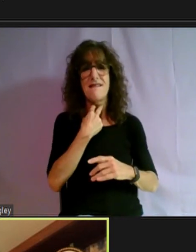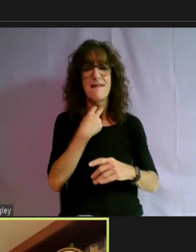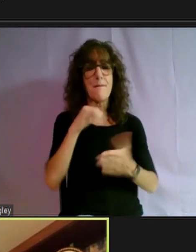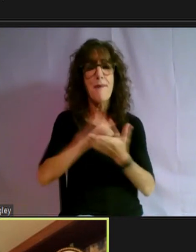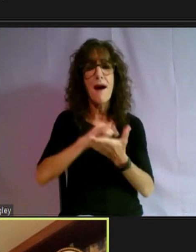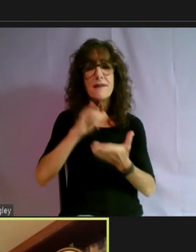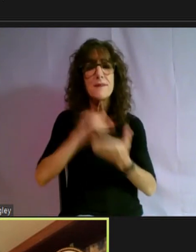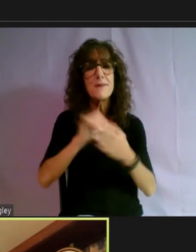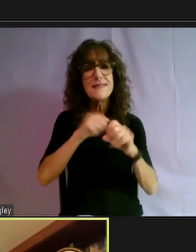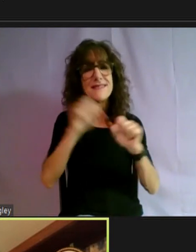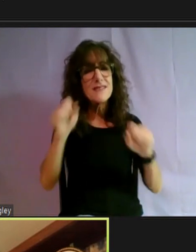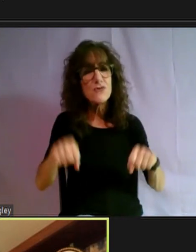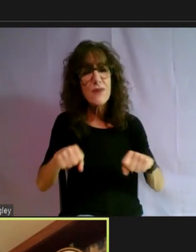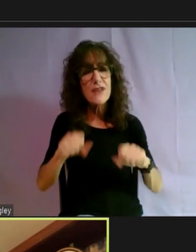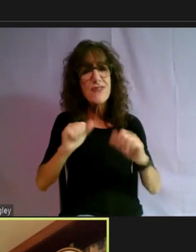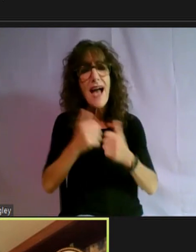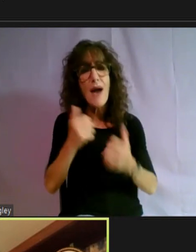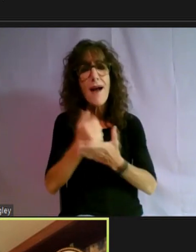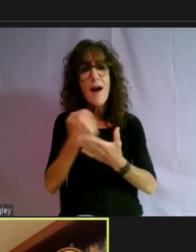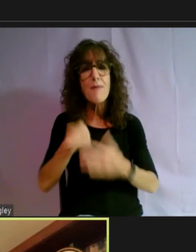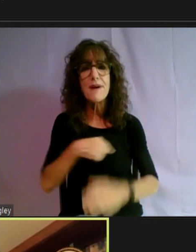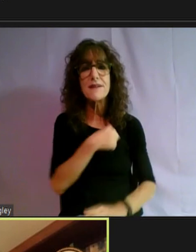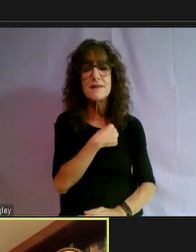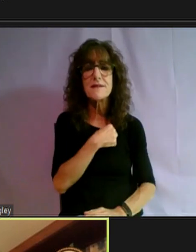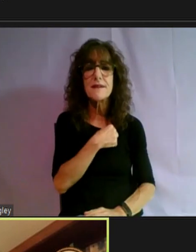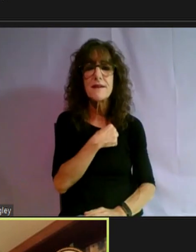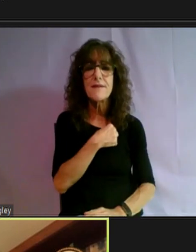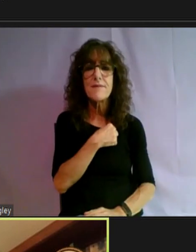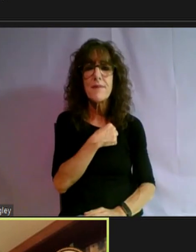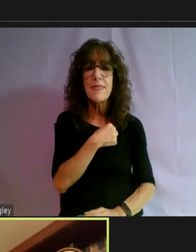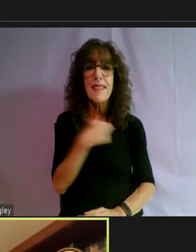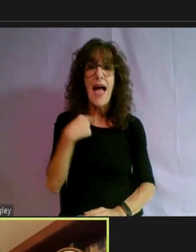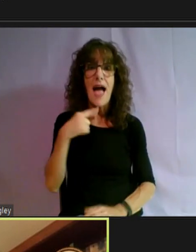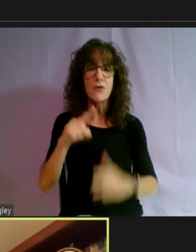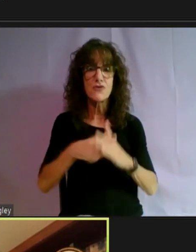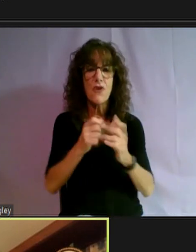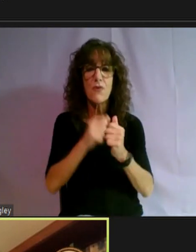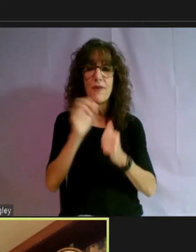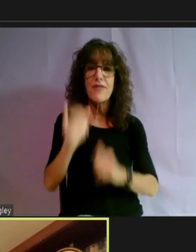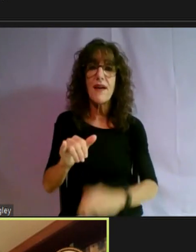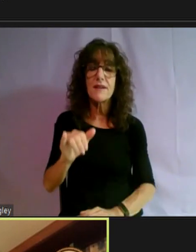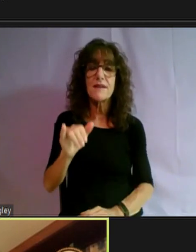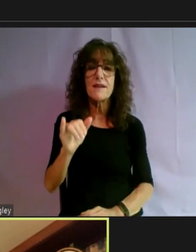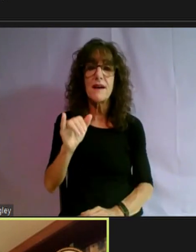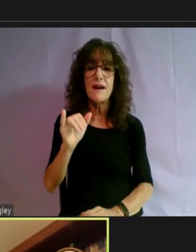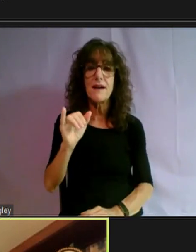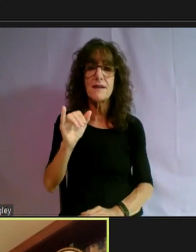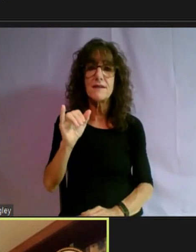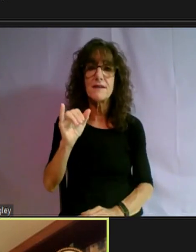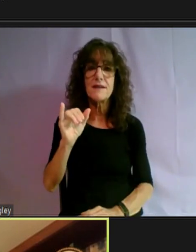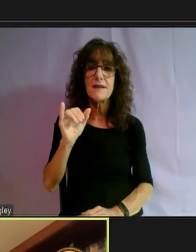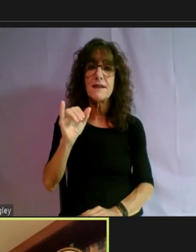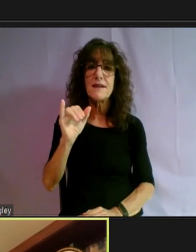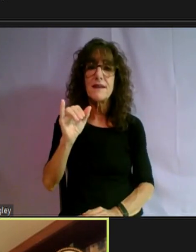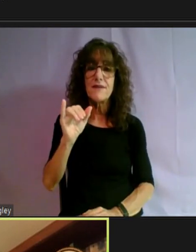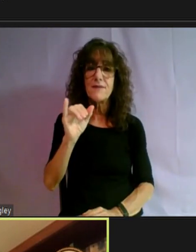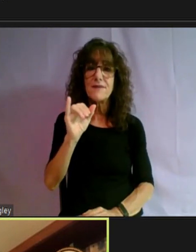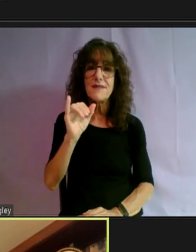can you help us? And I'll start on that, which is that